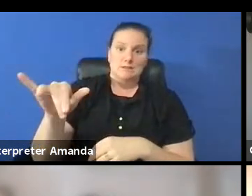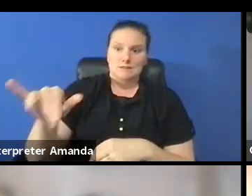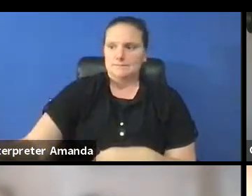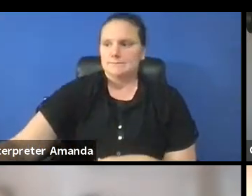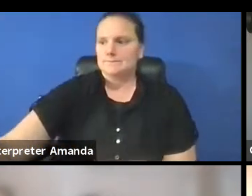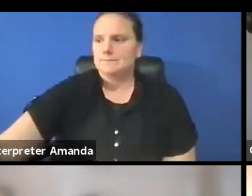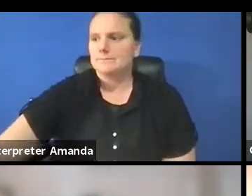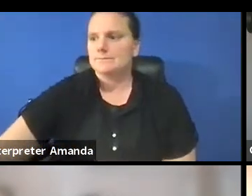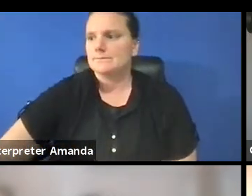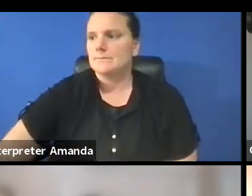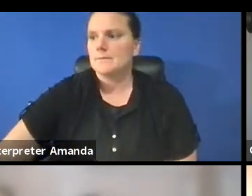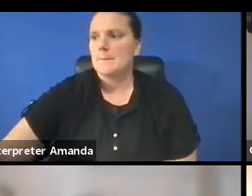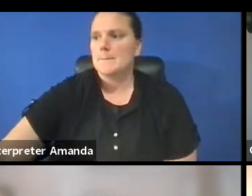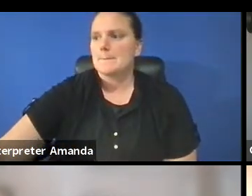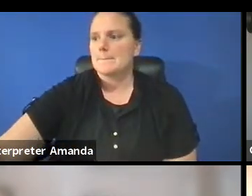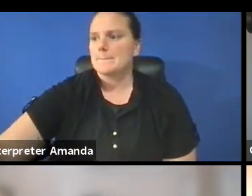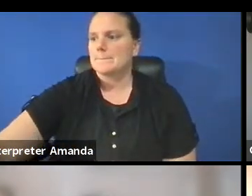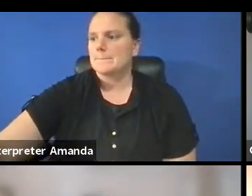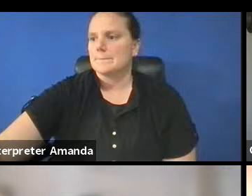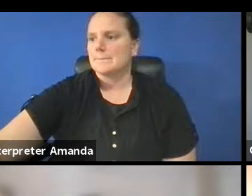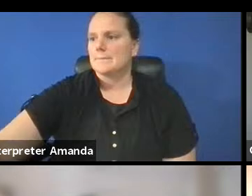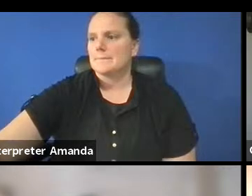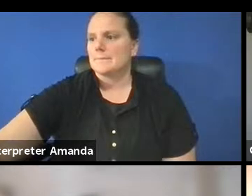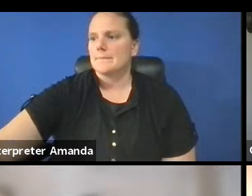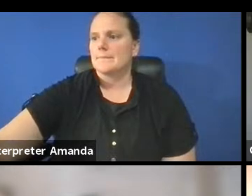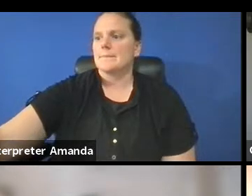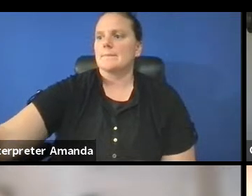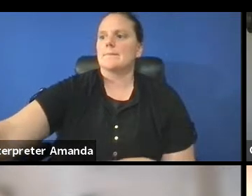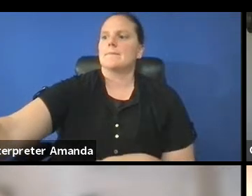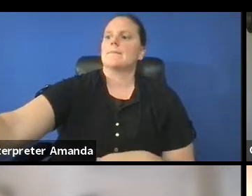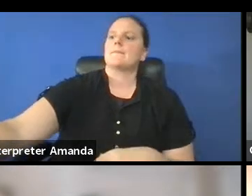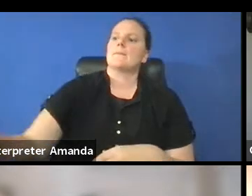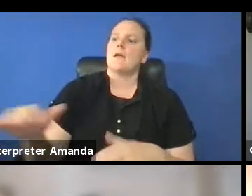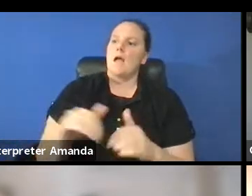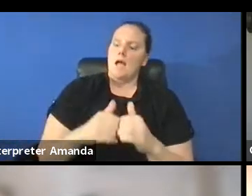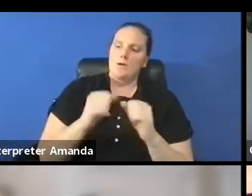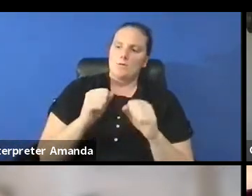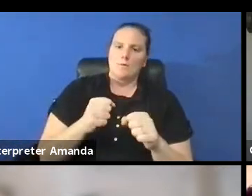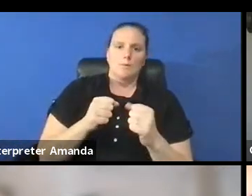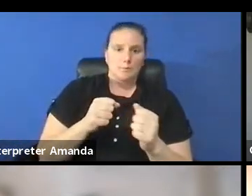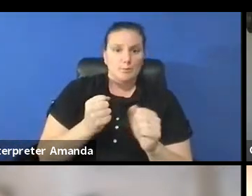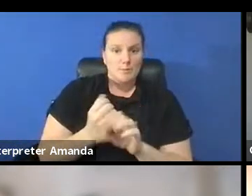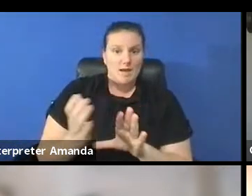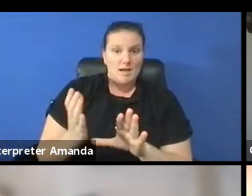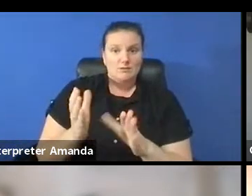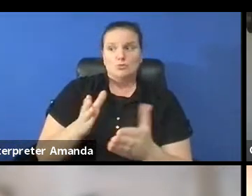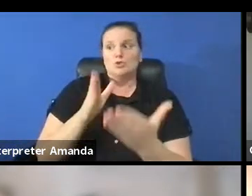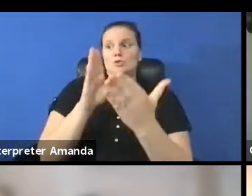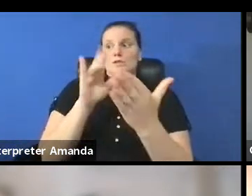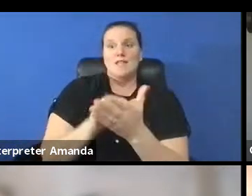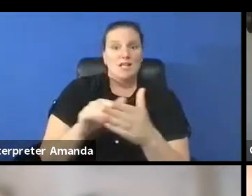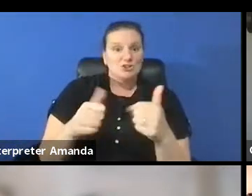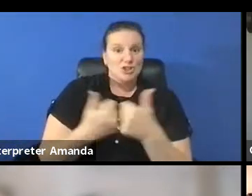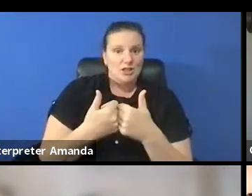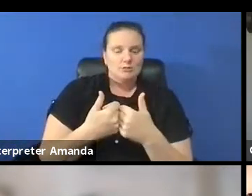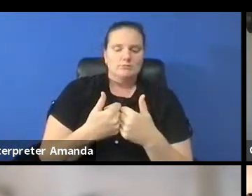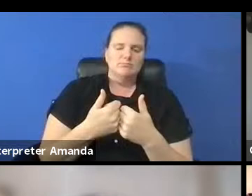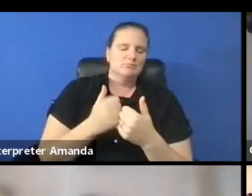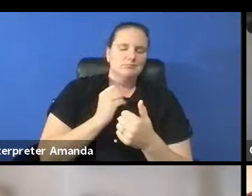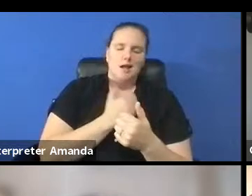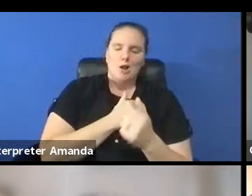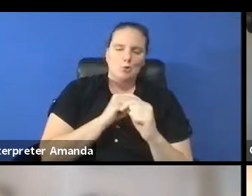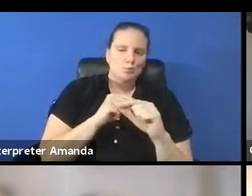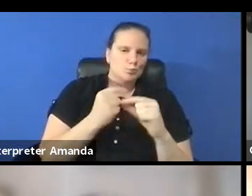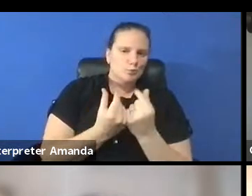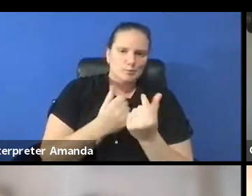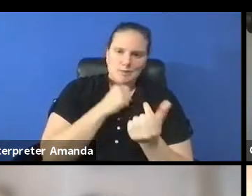And how might we prepare to address those challenges was something that our group didn't quite get to, but